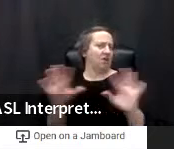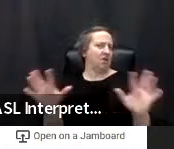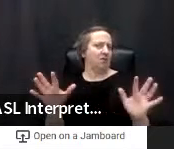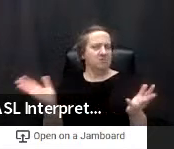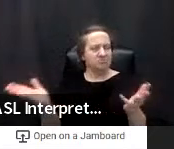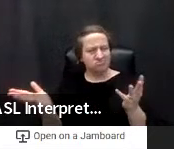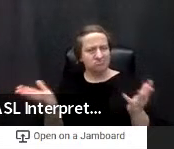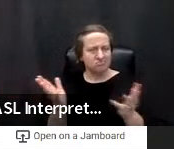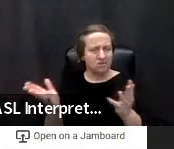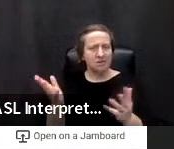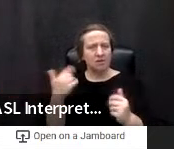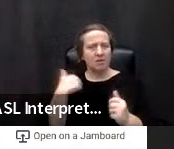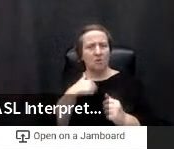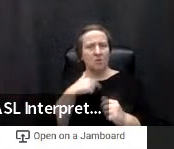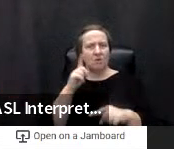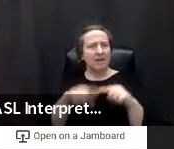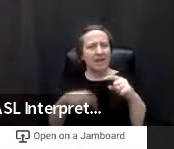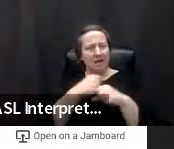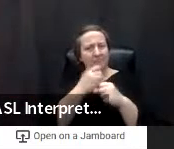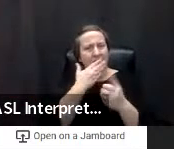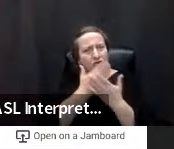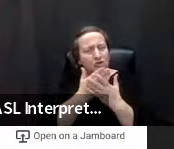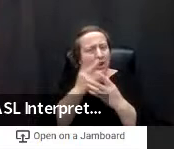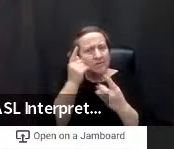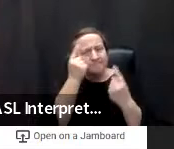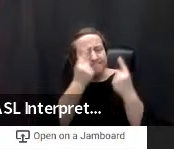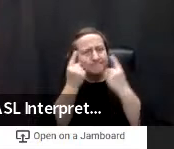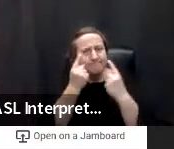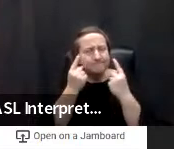we can make real judgments about